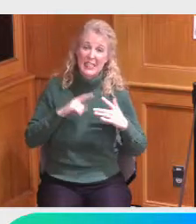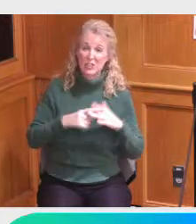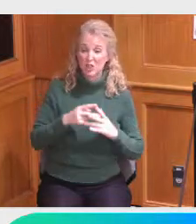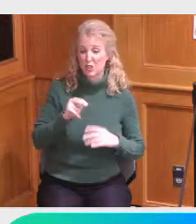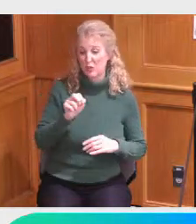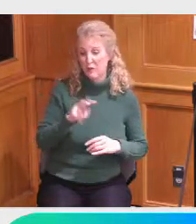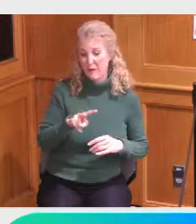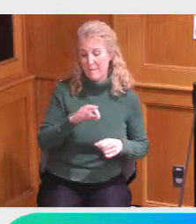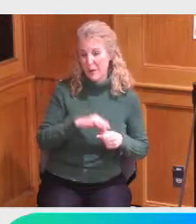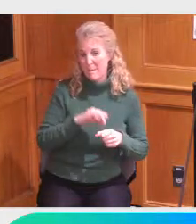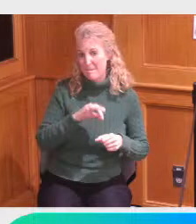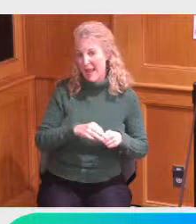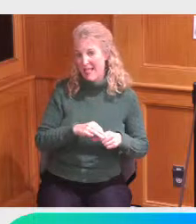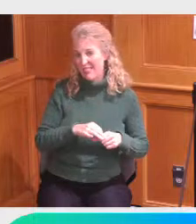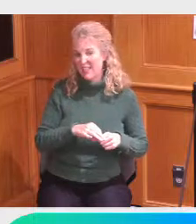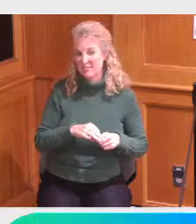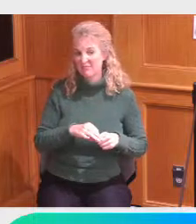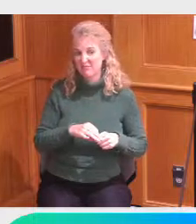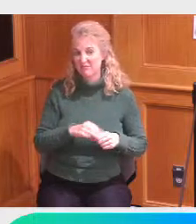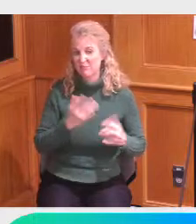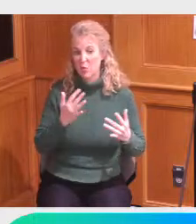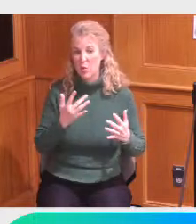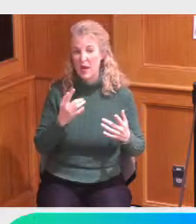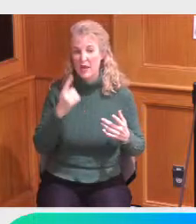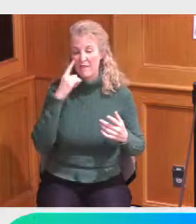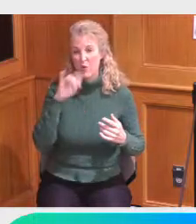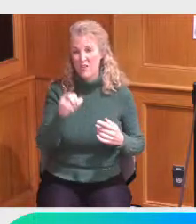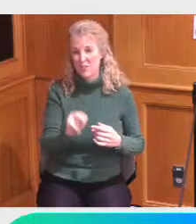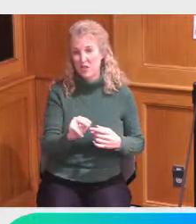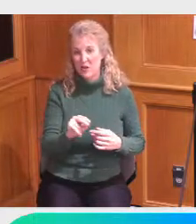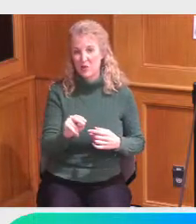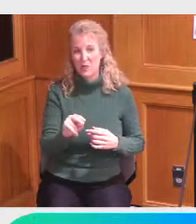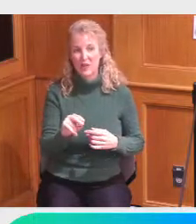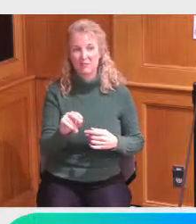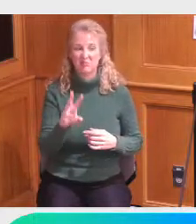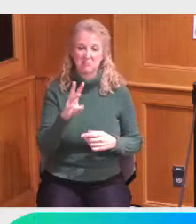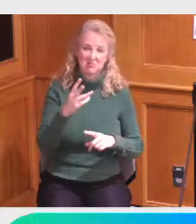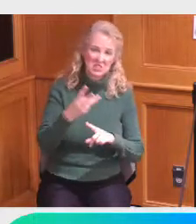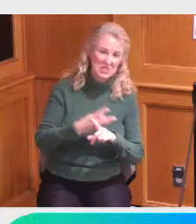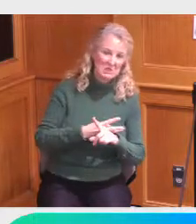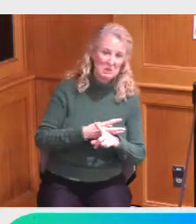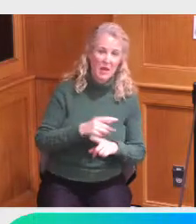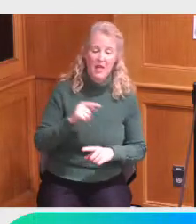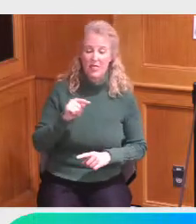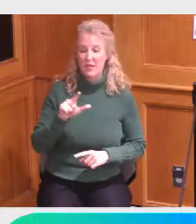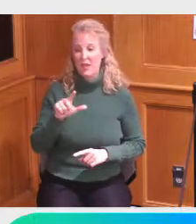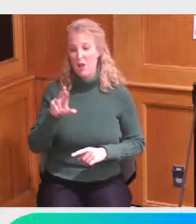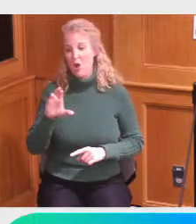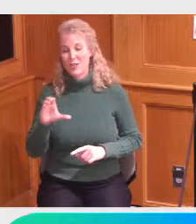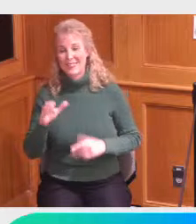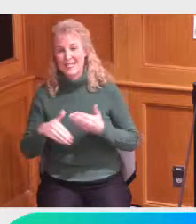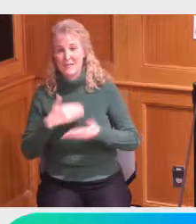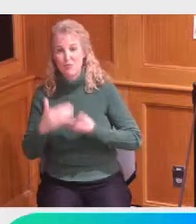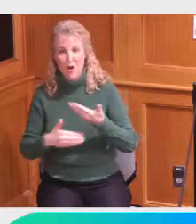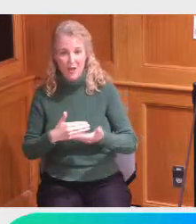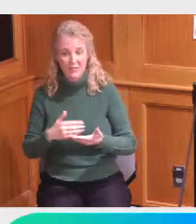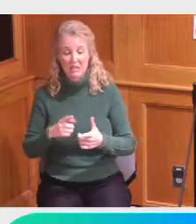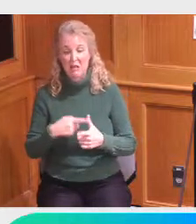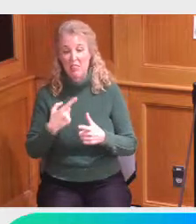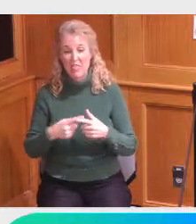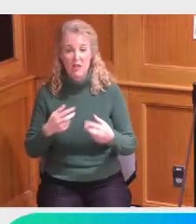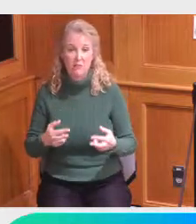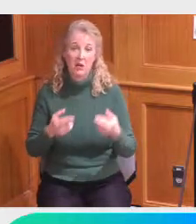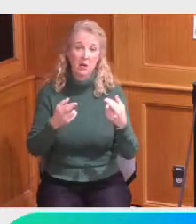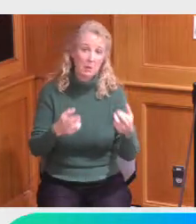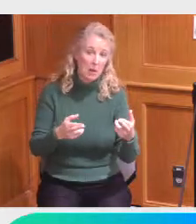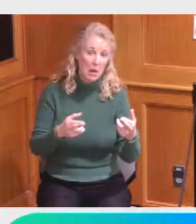November ballot don't really kick off until the very beginning of January. It's about a 6-month TLRC process. They then give their